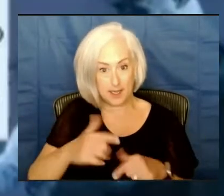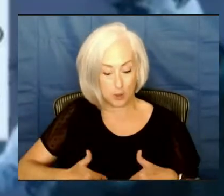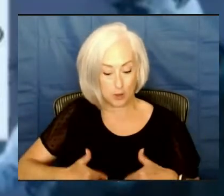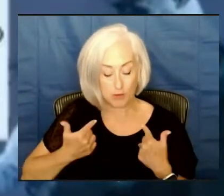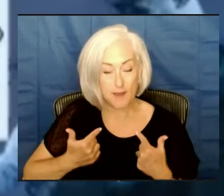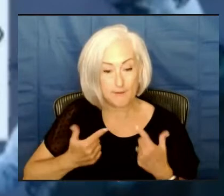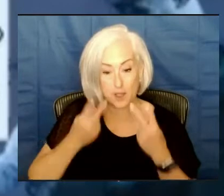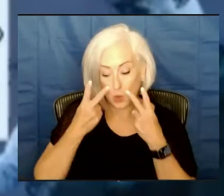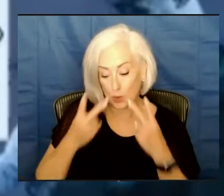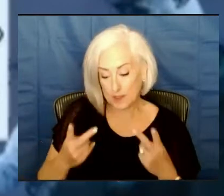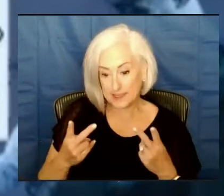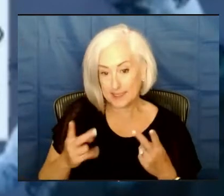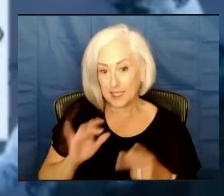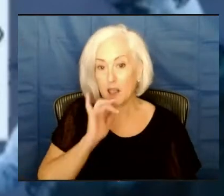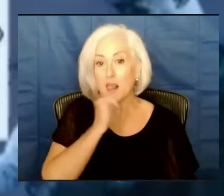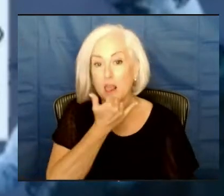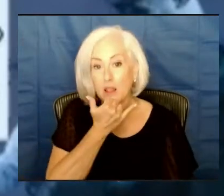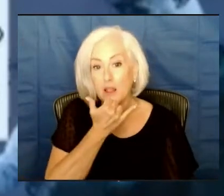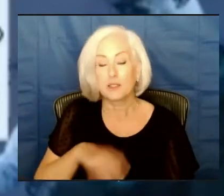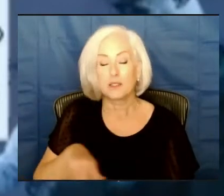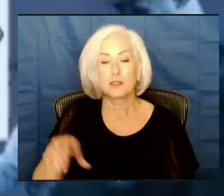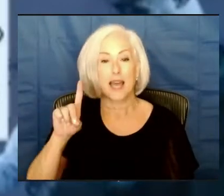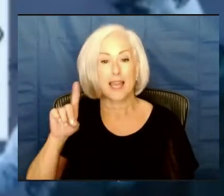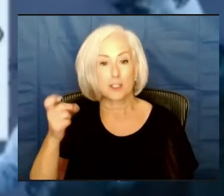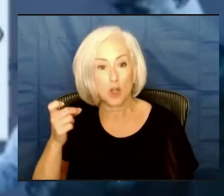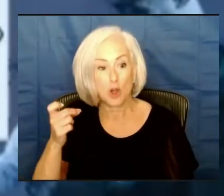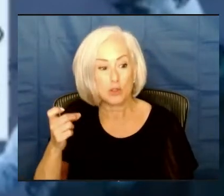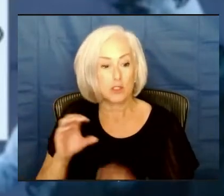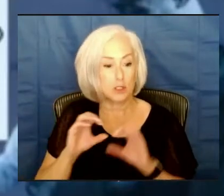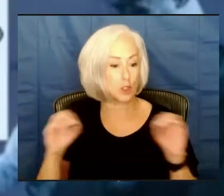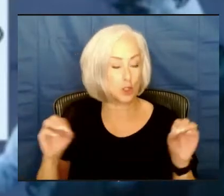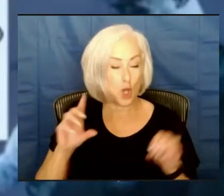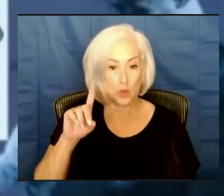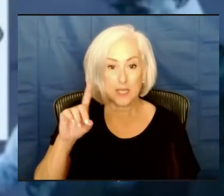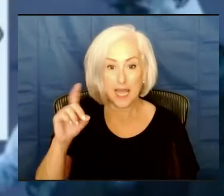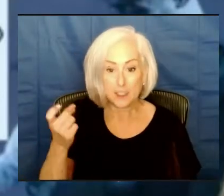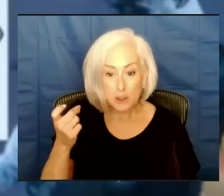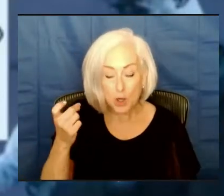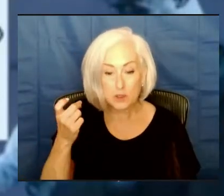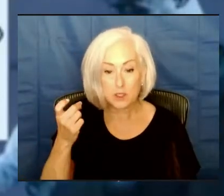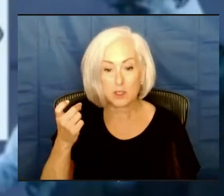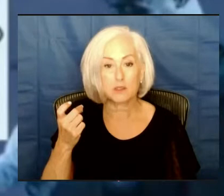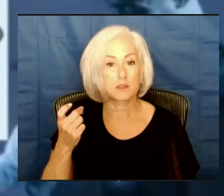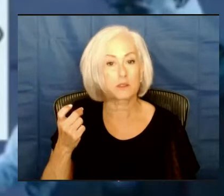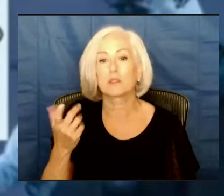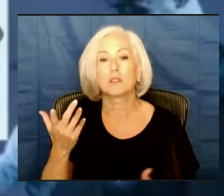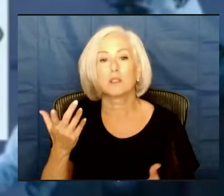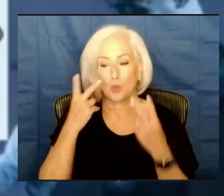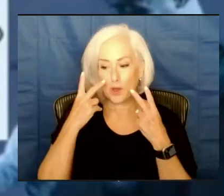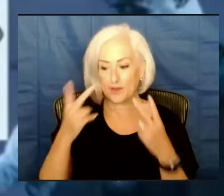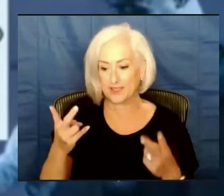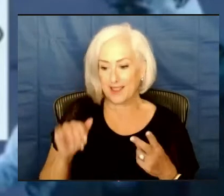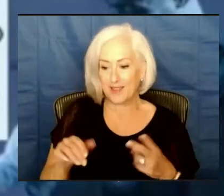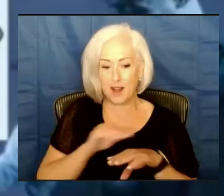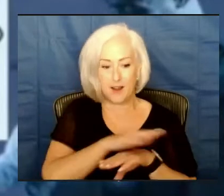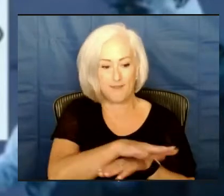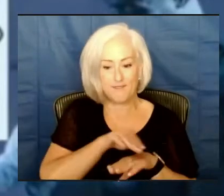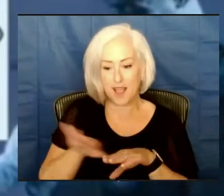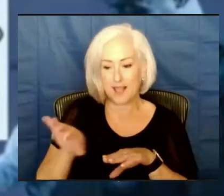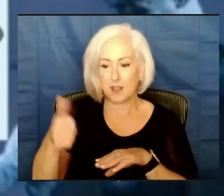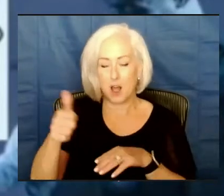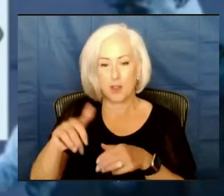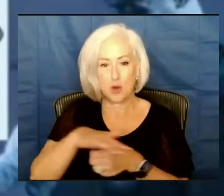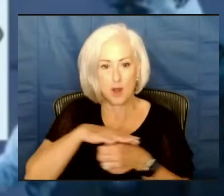these misdiagnosed are underdiagnosed or not being diagnosed. We've seen that kind of exacerbate in other areas of our lives, whether that